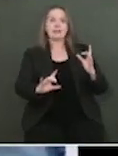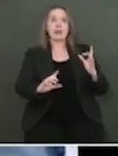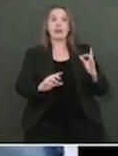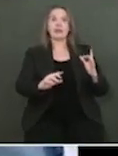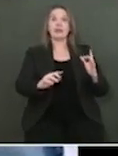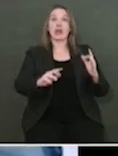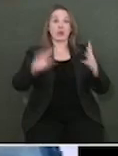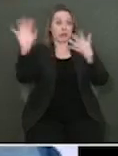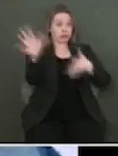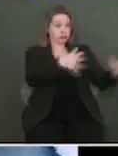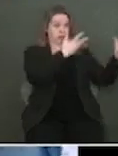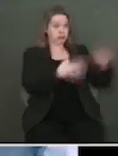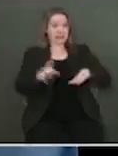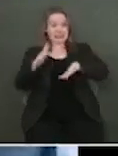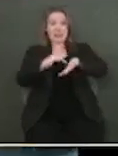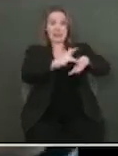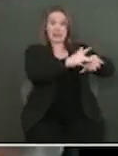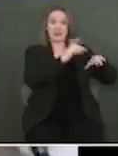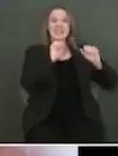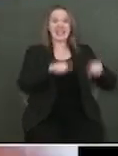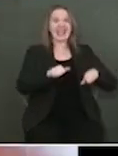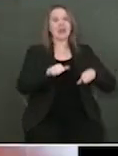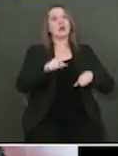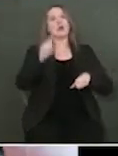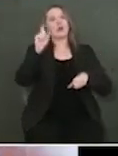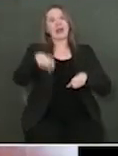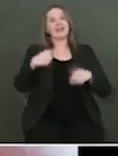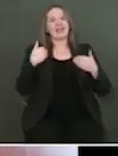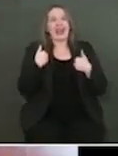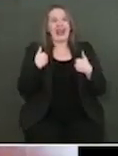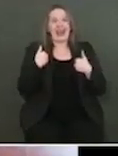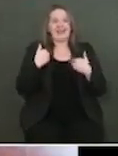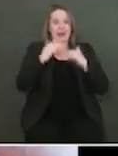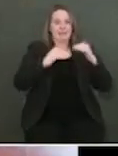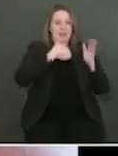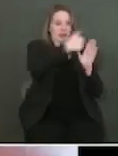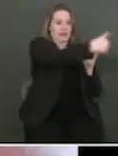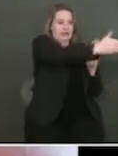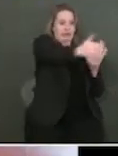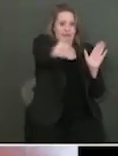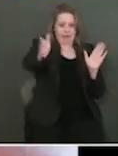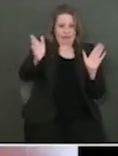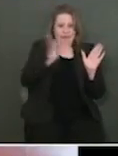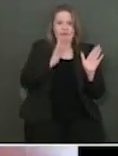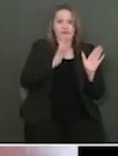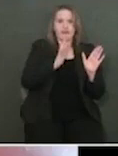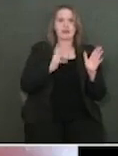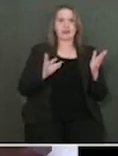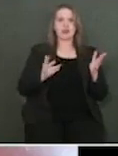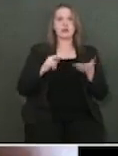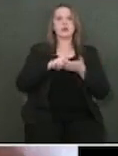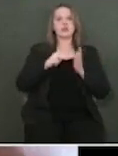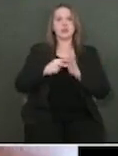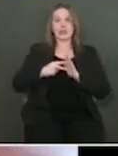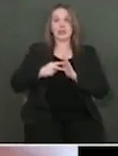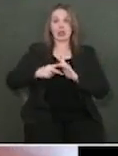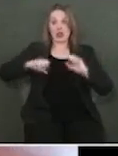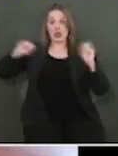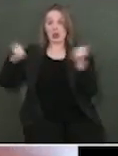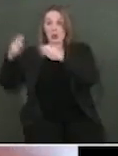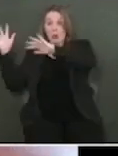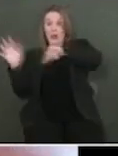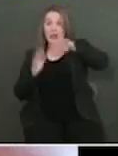even, kind of control technology that insulates it, from really that cold